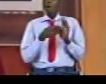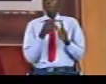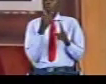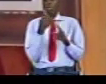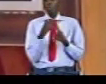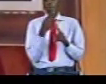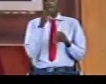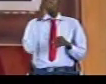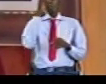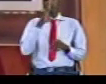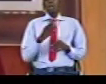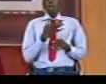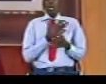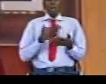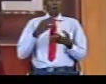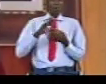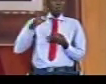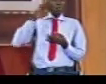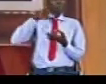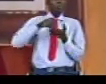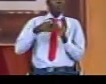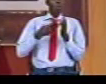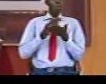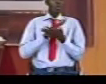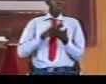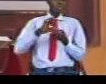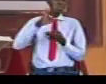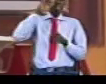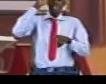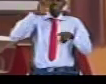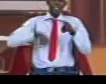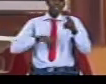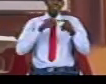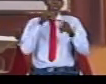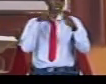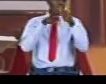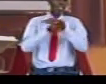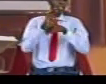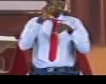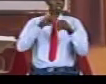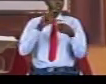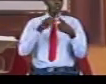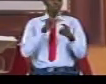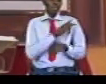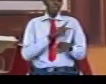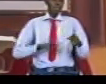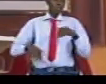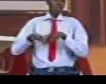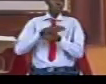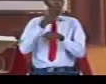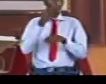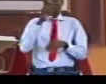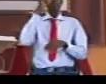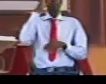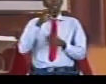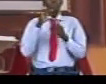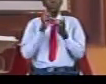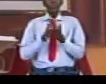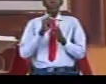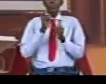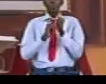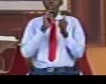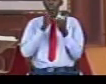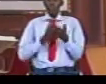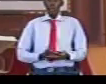that's the Holy Ghost, he cannot enter into the kingdom of God. That which is born of the flesh